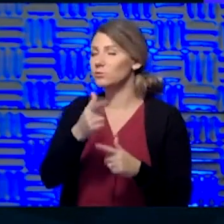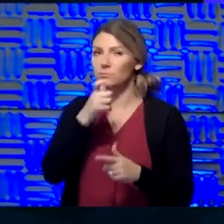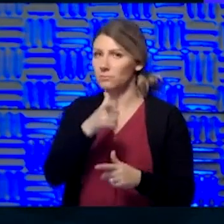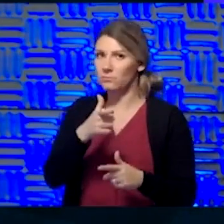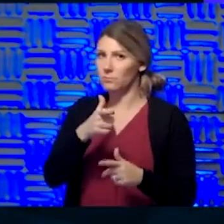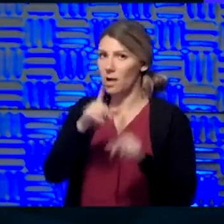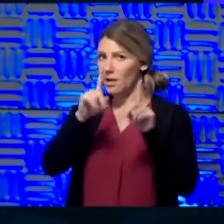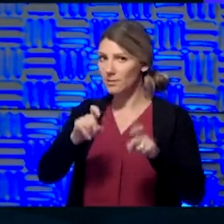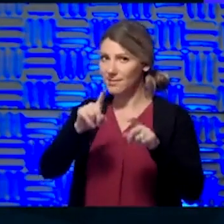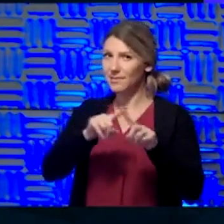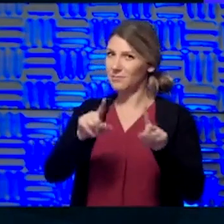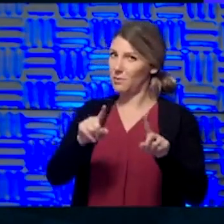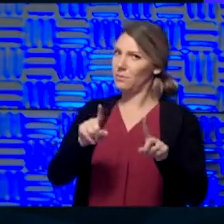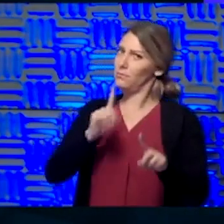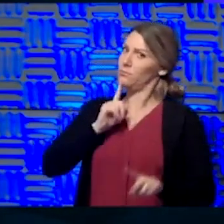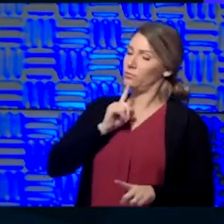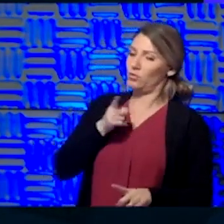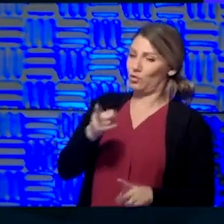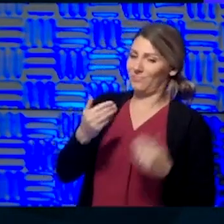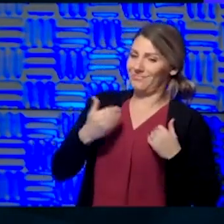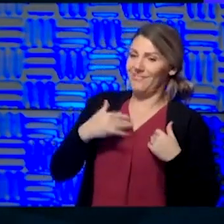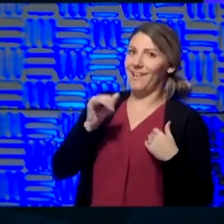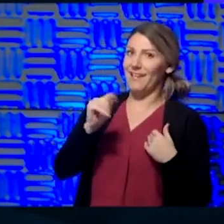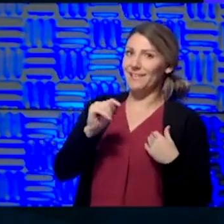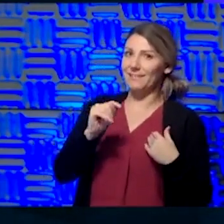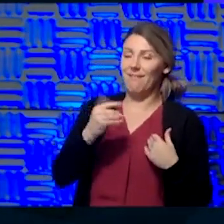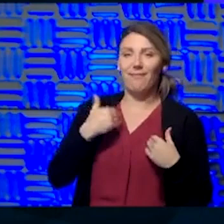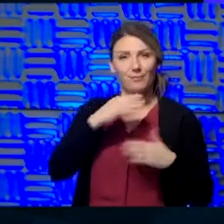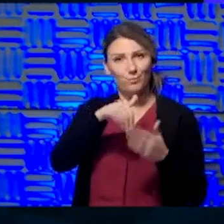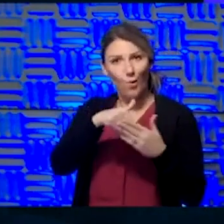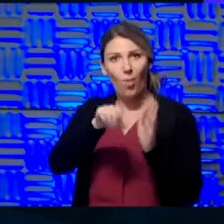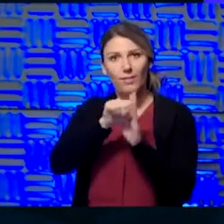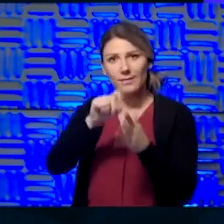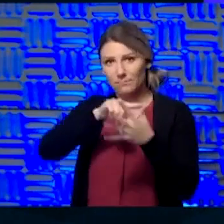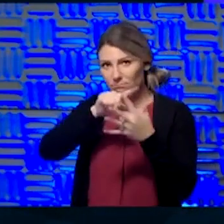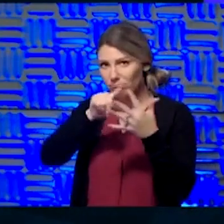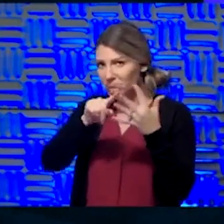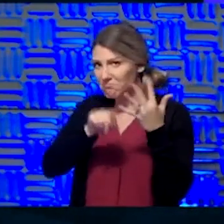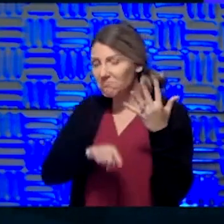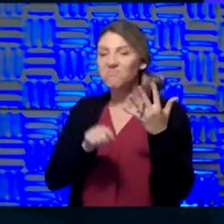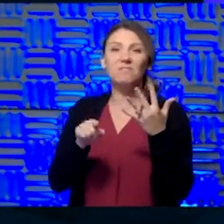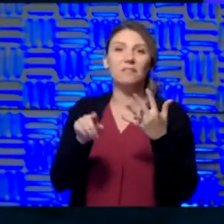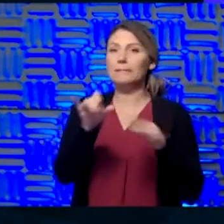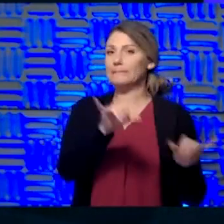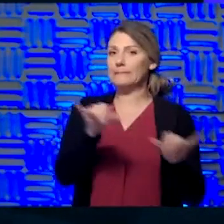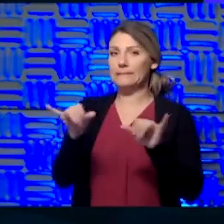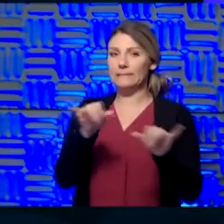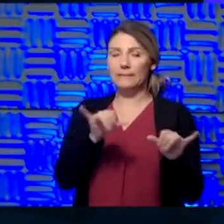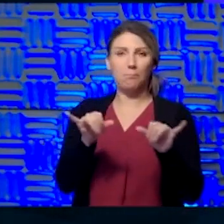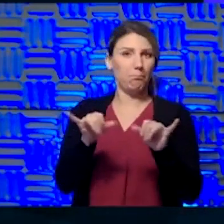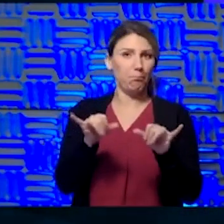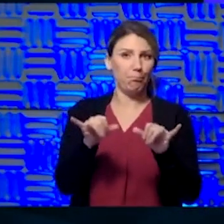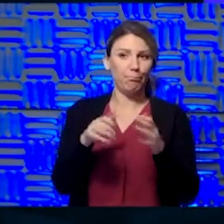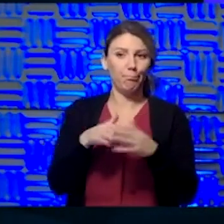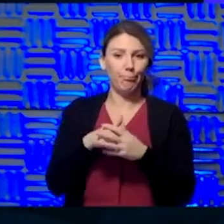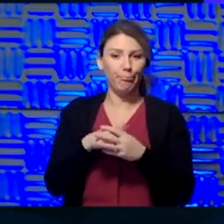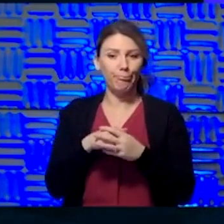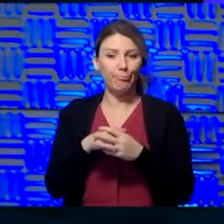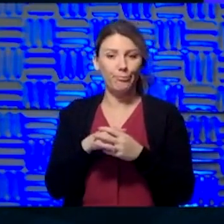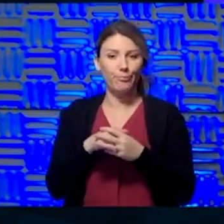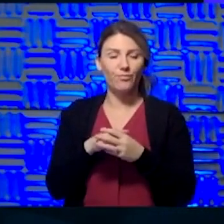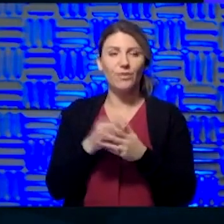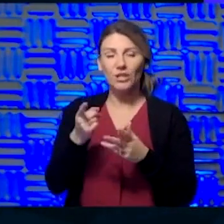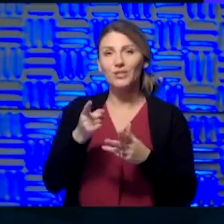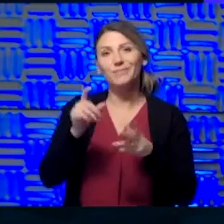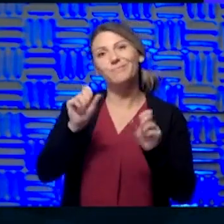we're pretty sure that she has it. She's exhibiting all the symptoms, and she pretty much has everything, that says that she's